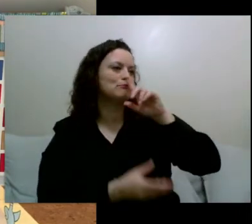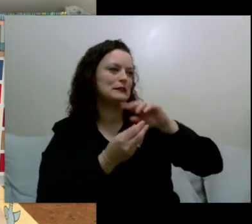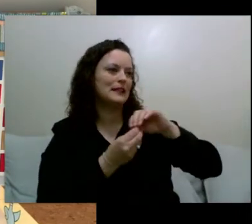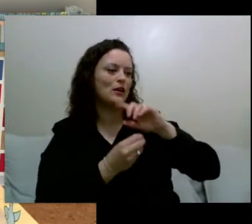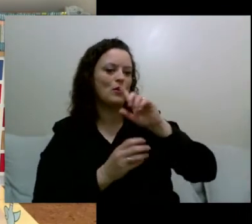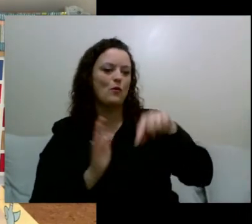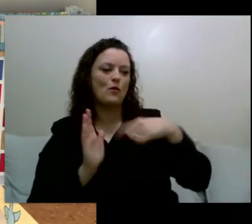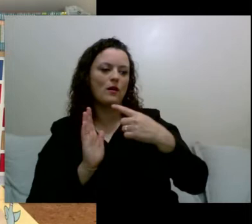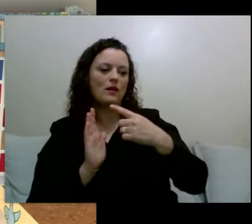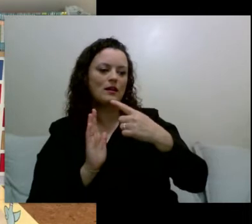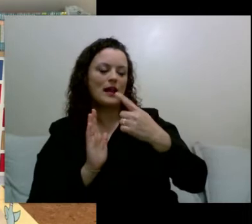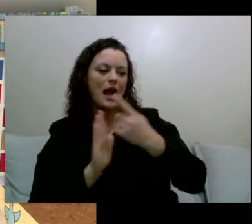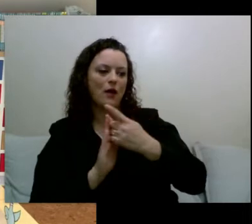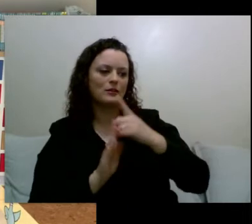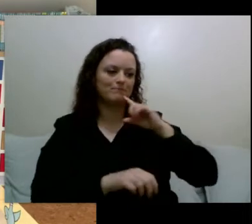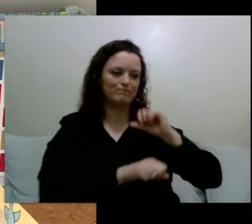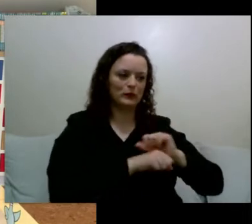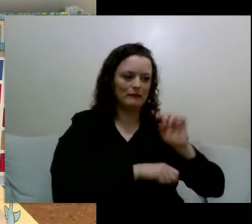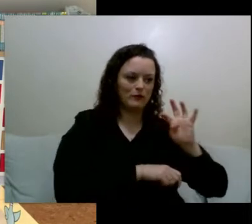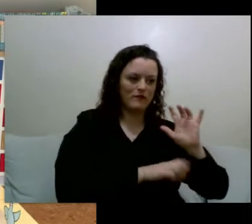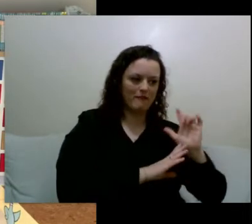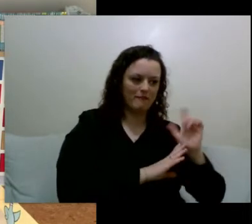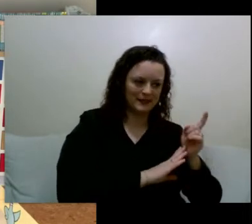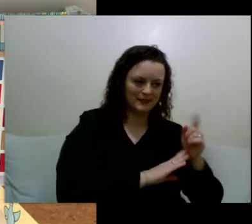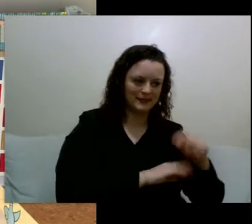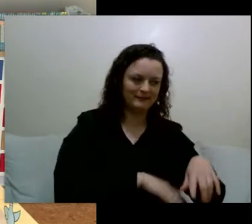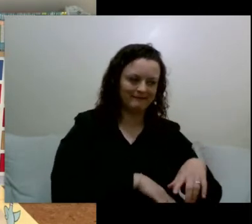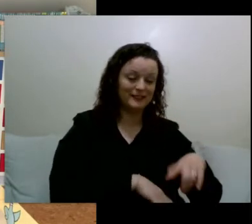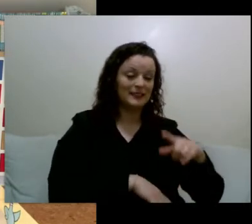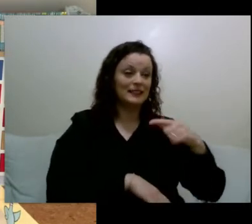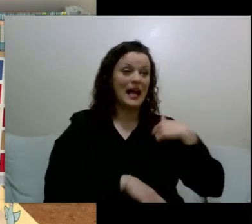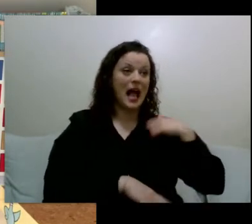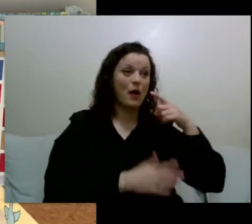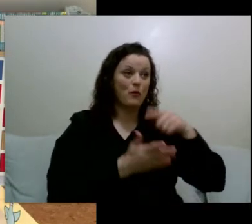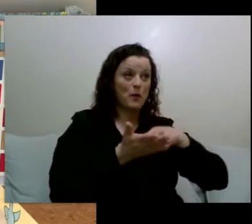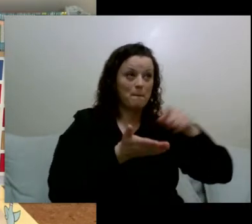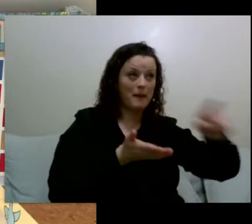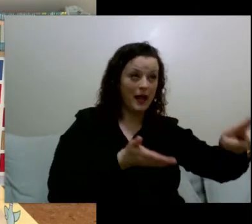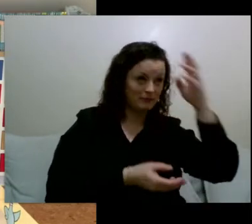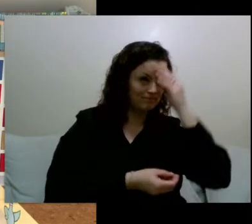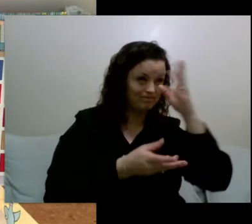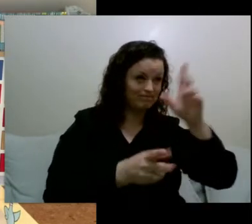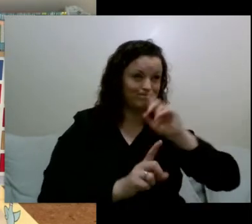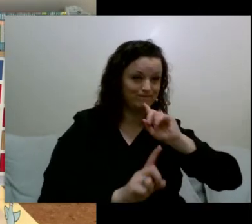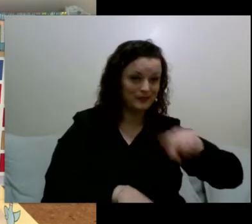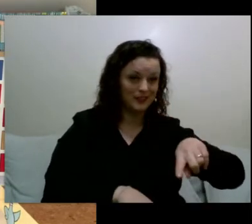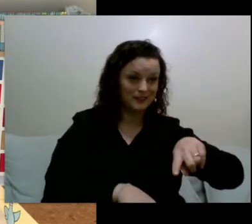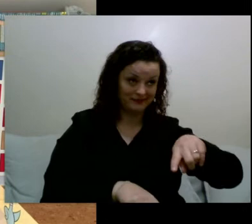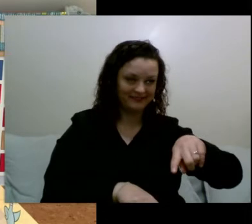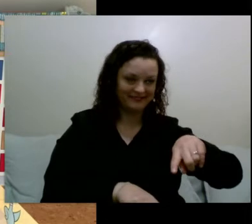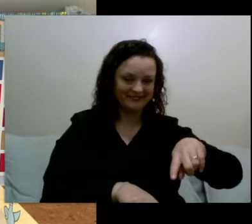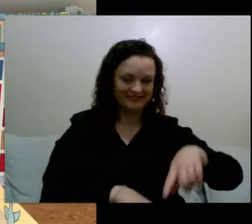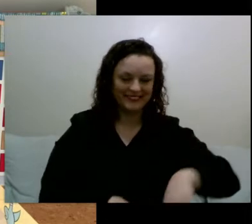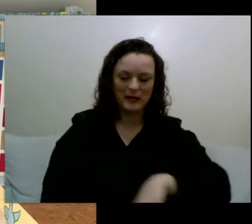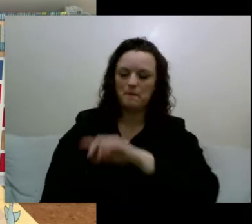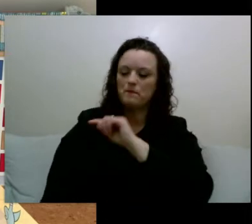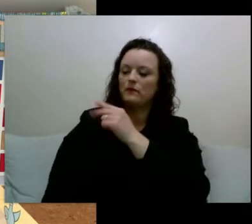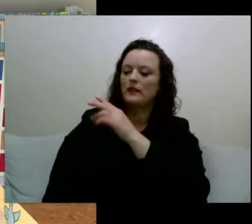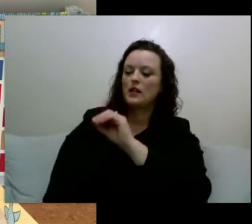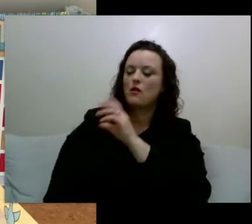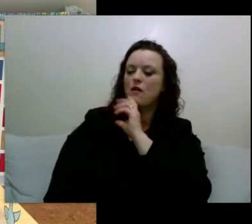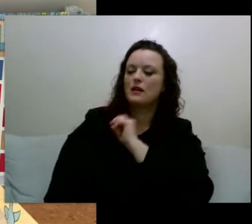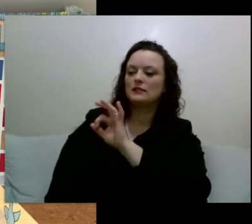All right. Theo, age 9, asks, how do you not need